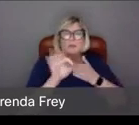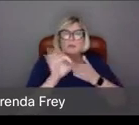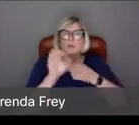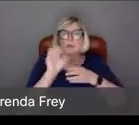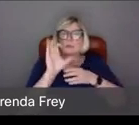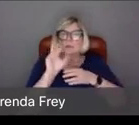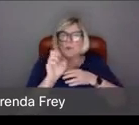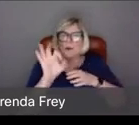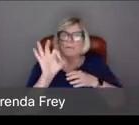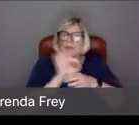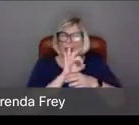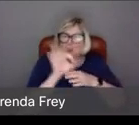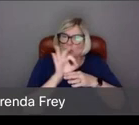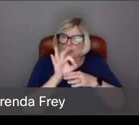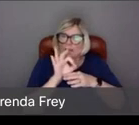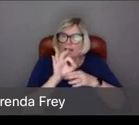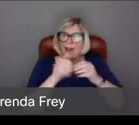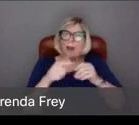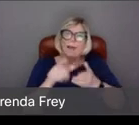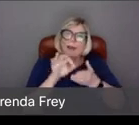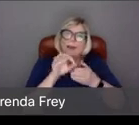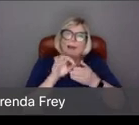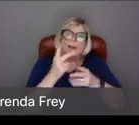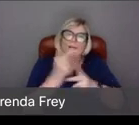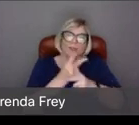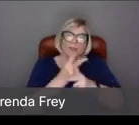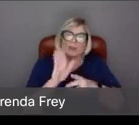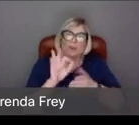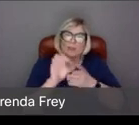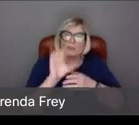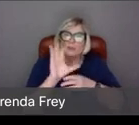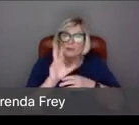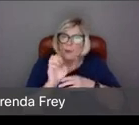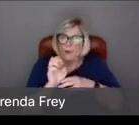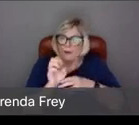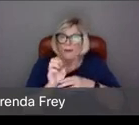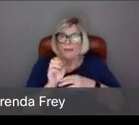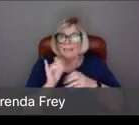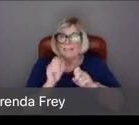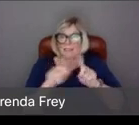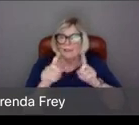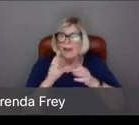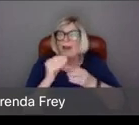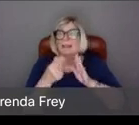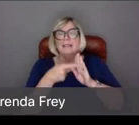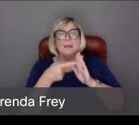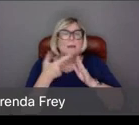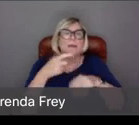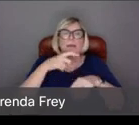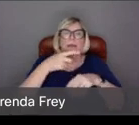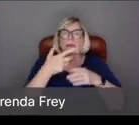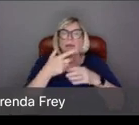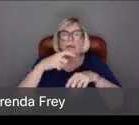functions that they use sometimes are different, and sometimes if time has gone by, there may be just some different information on your credit report too, and it changes with